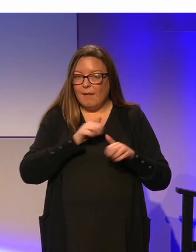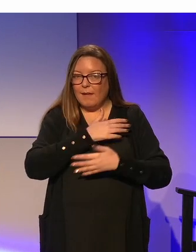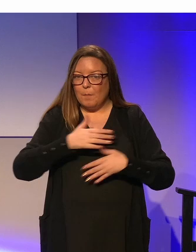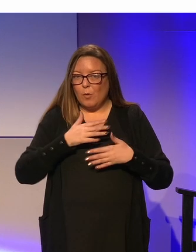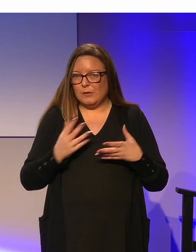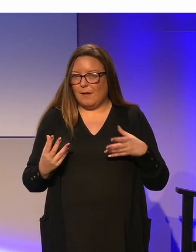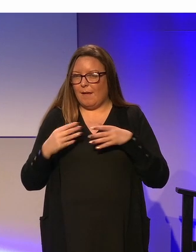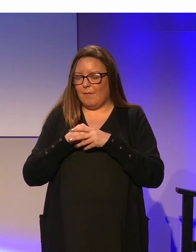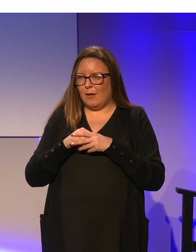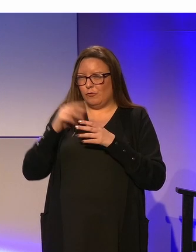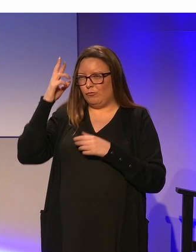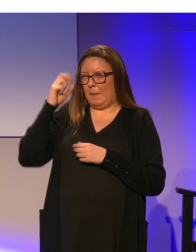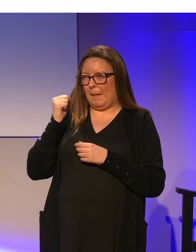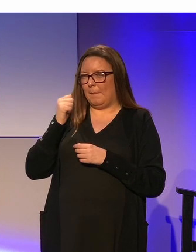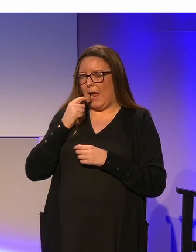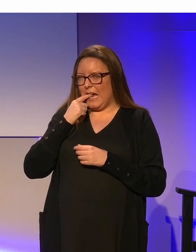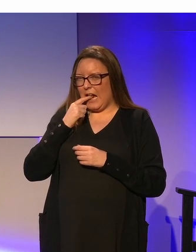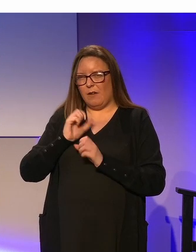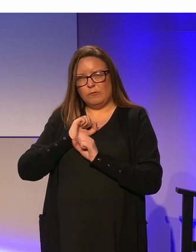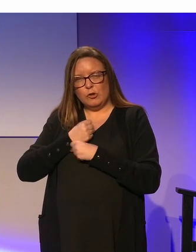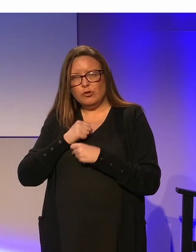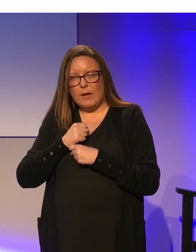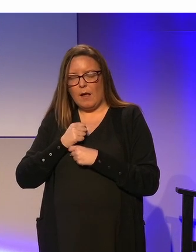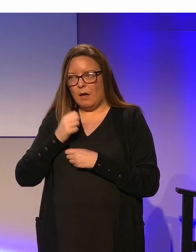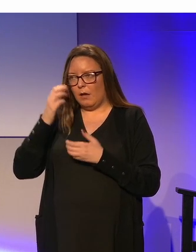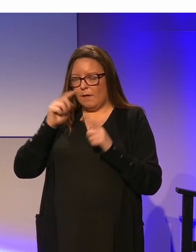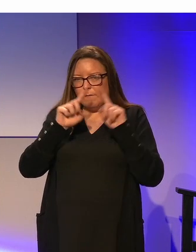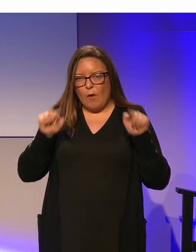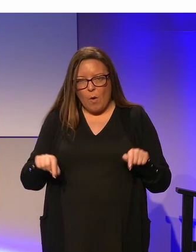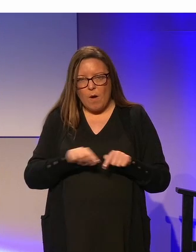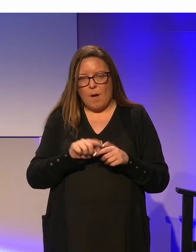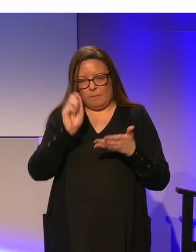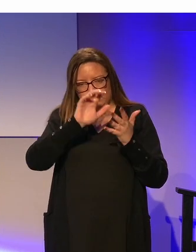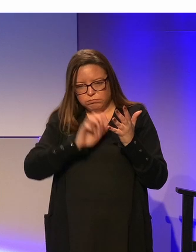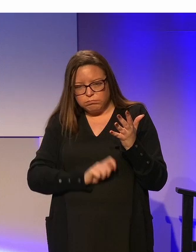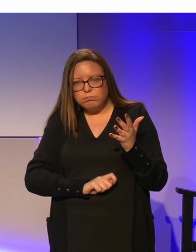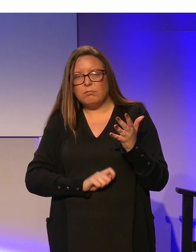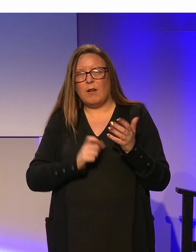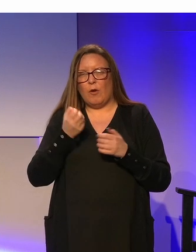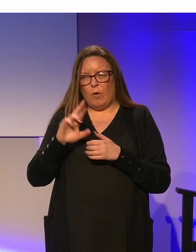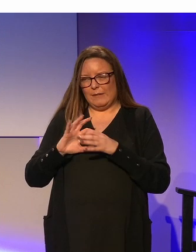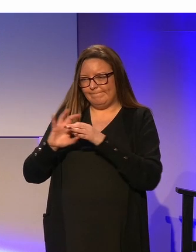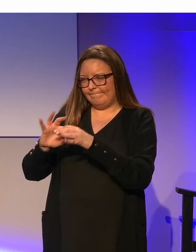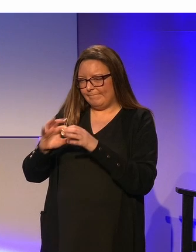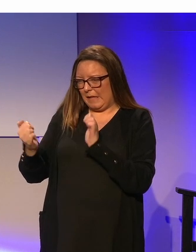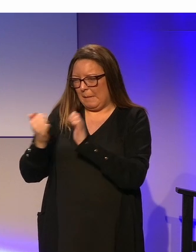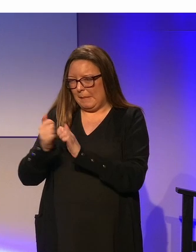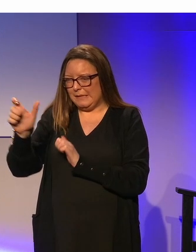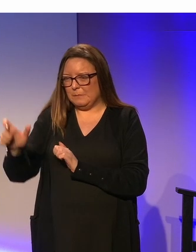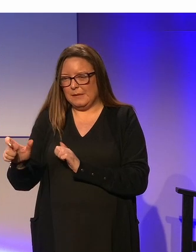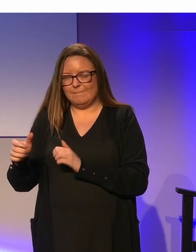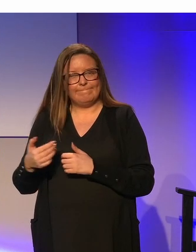and what they remember is the frustration of the form that they had to fill in, or the encounter that they had that wasn't